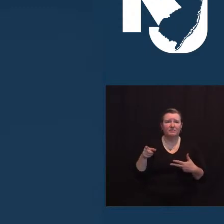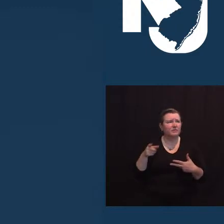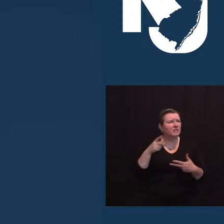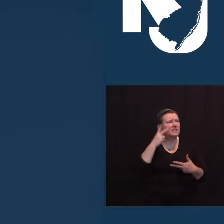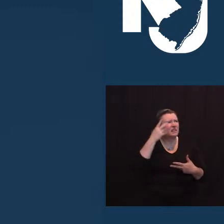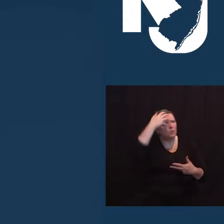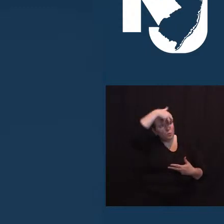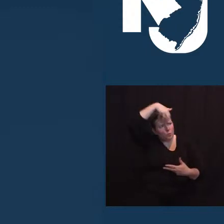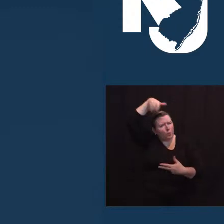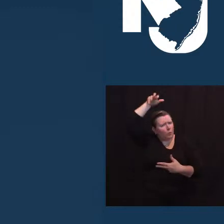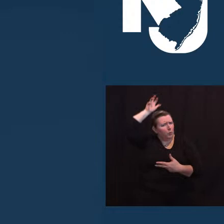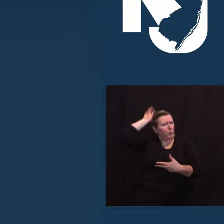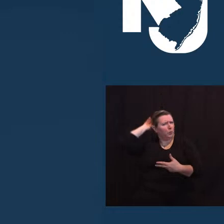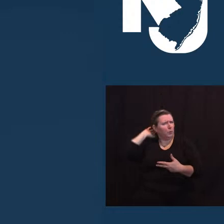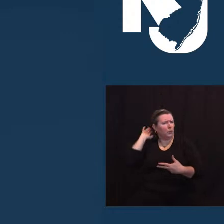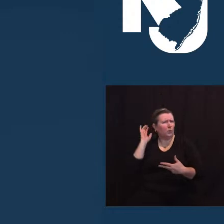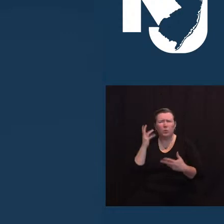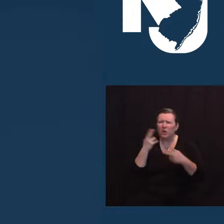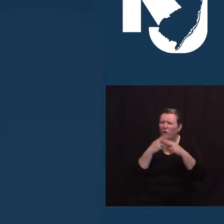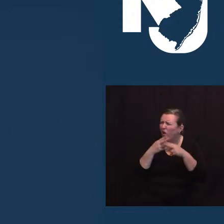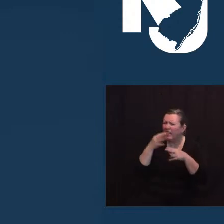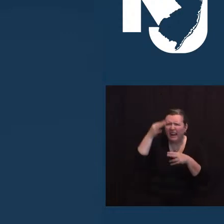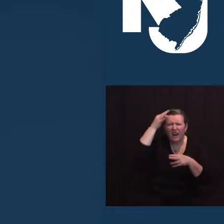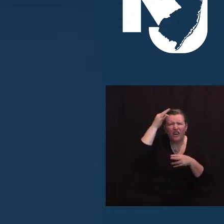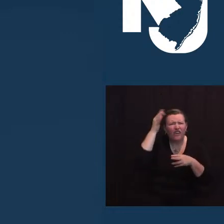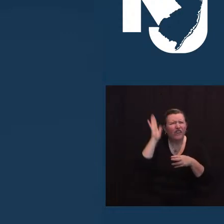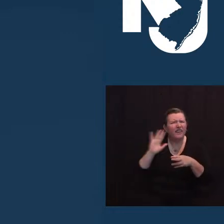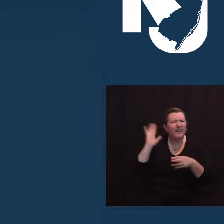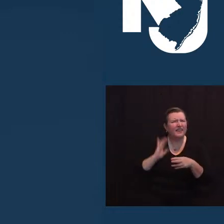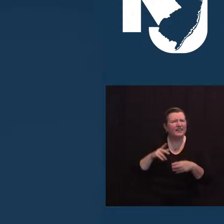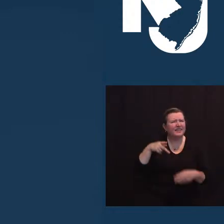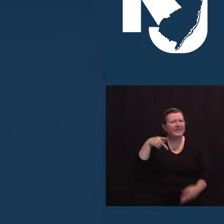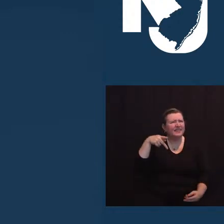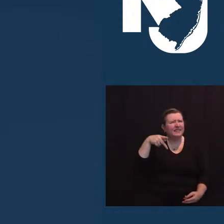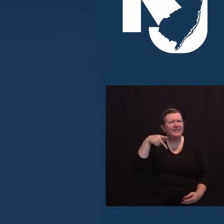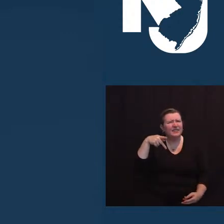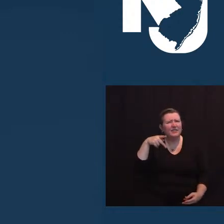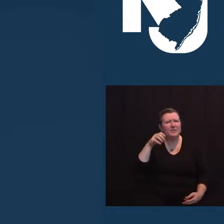that? A pompadour, maybe? A pompadour? That is